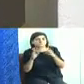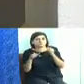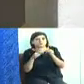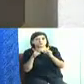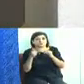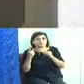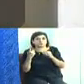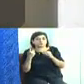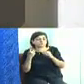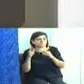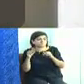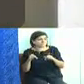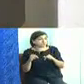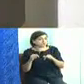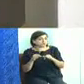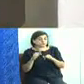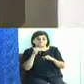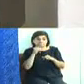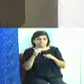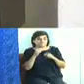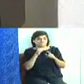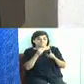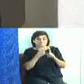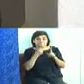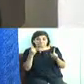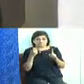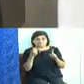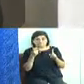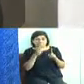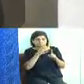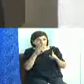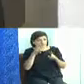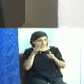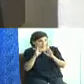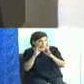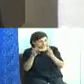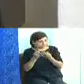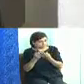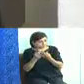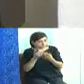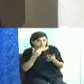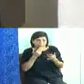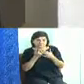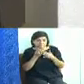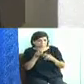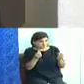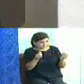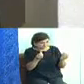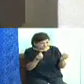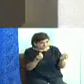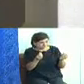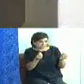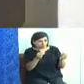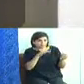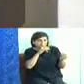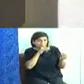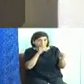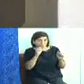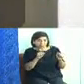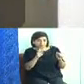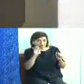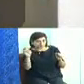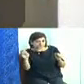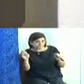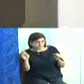one of us grew up in farming families. But even good soil can be, as we say down east,